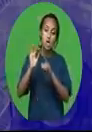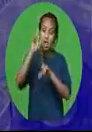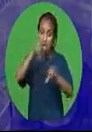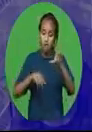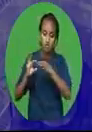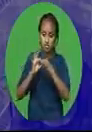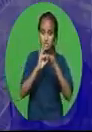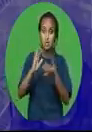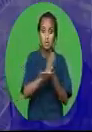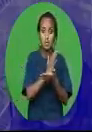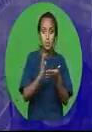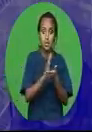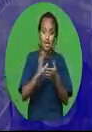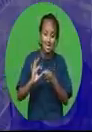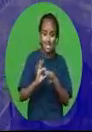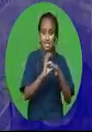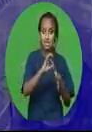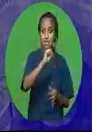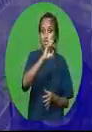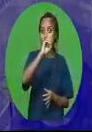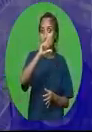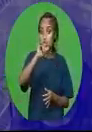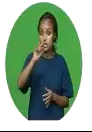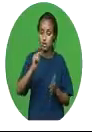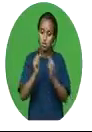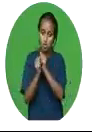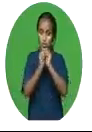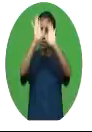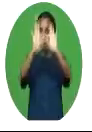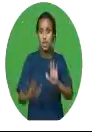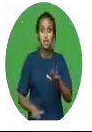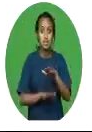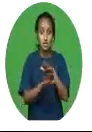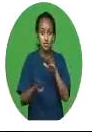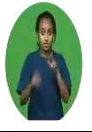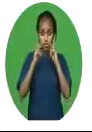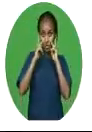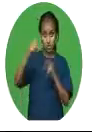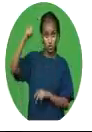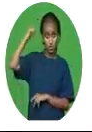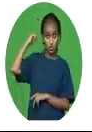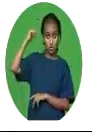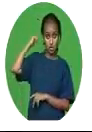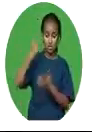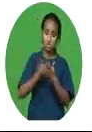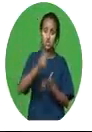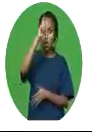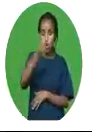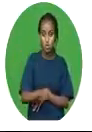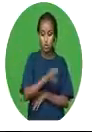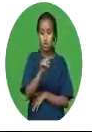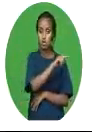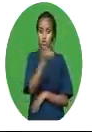between intersecting solids with plane surfaces. As you see on the screen, the horizontal and